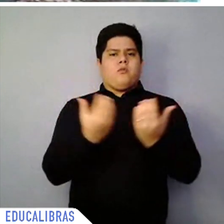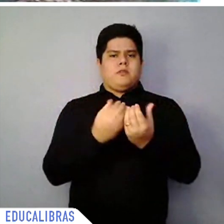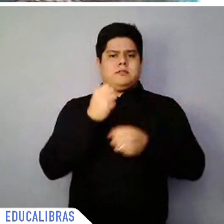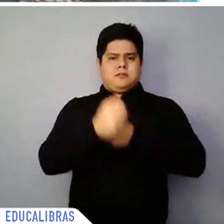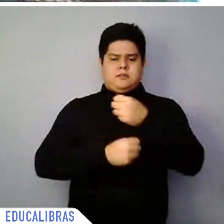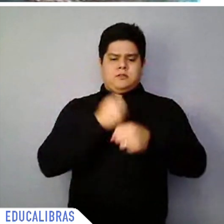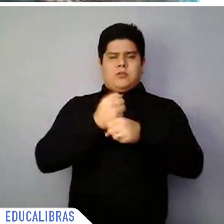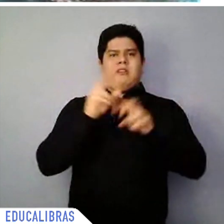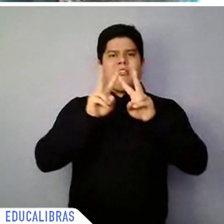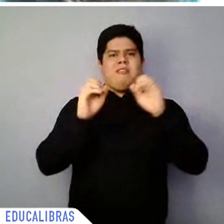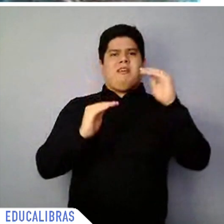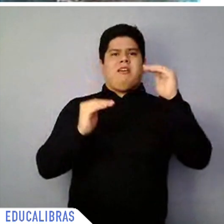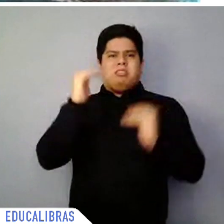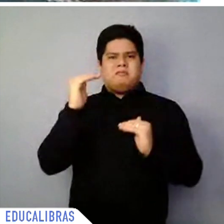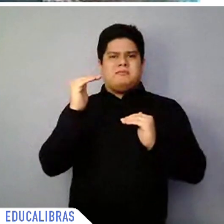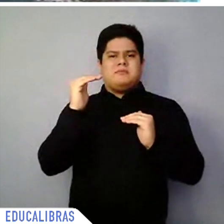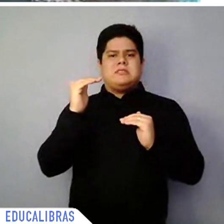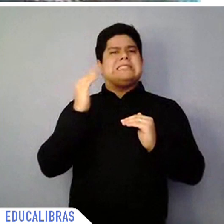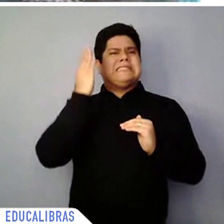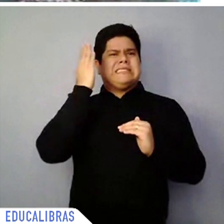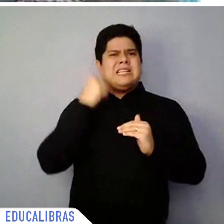you is